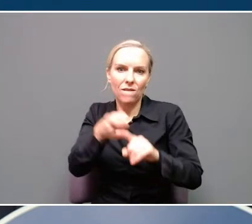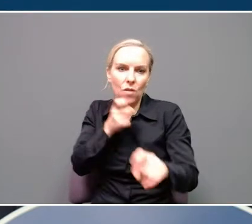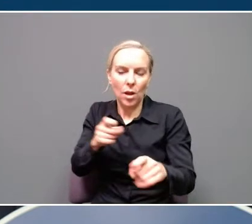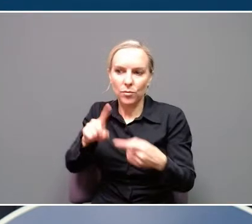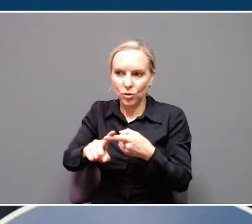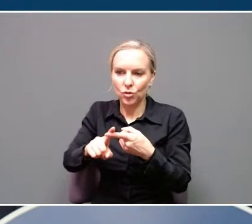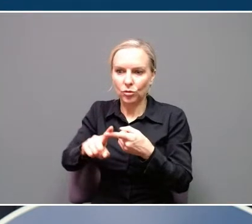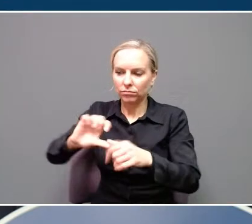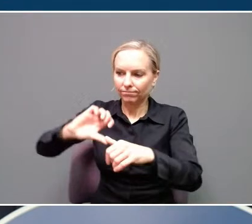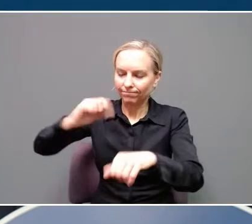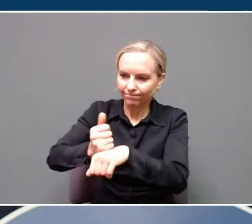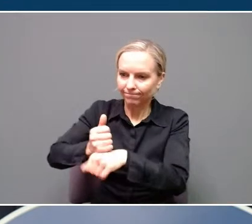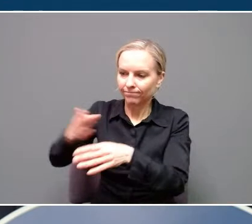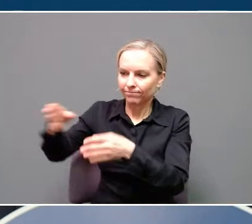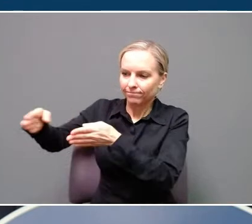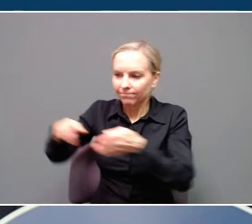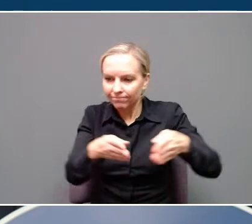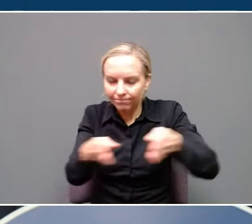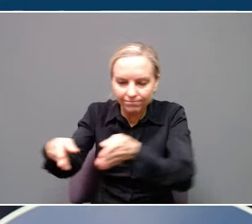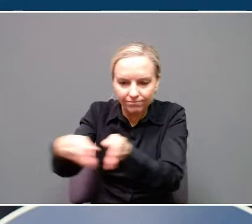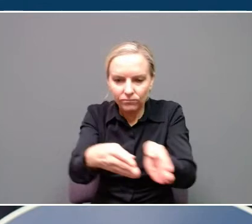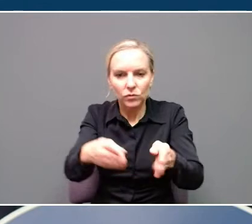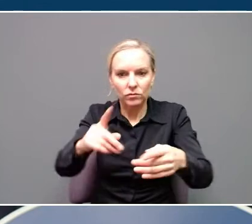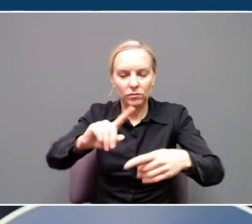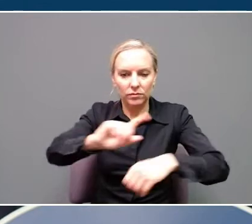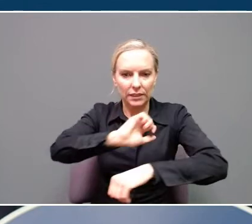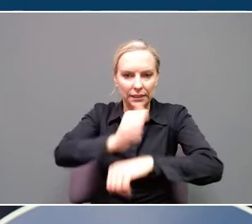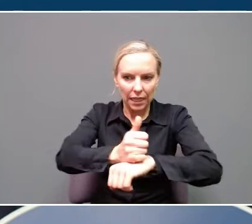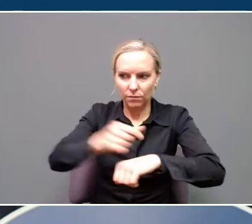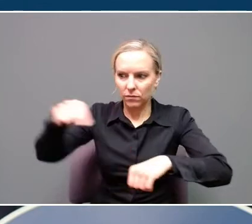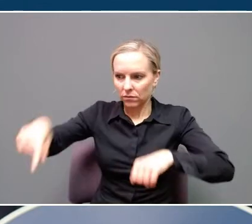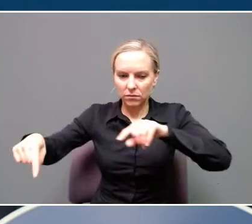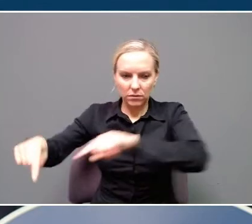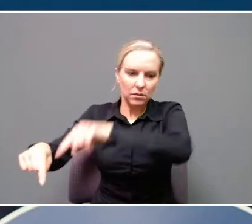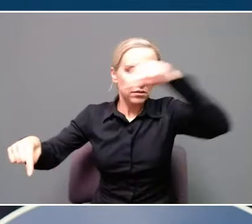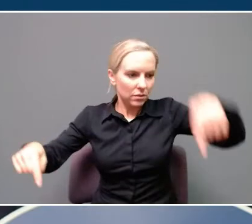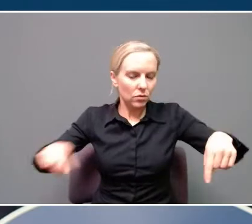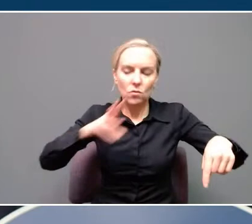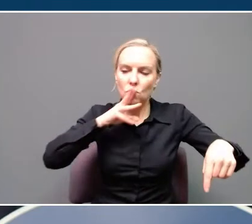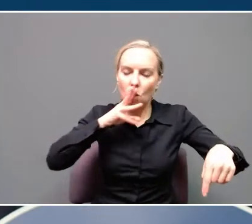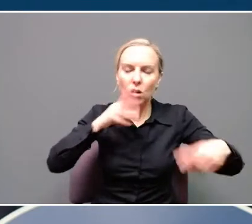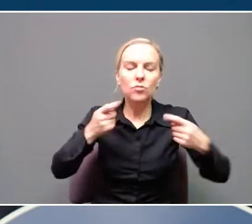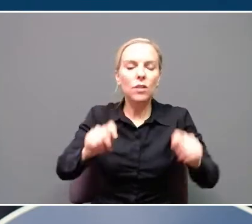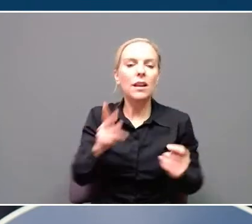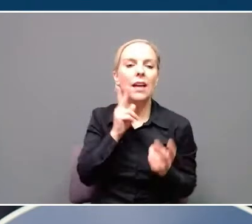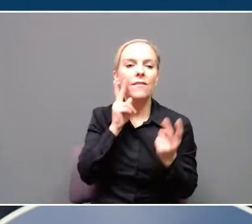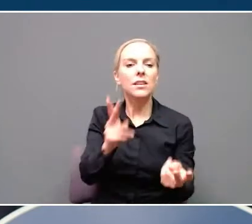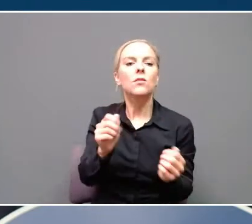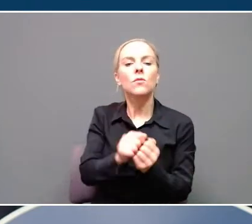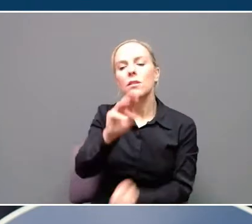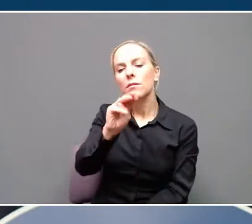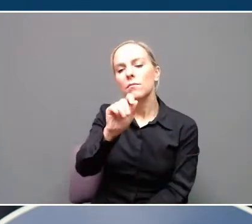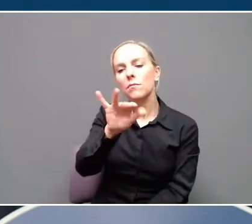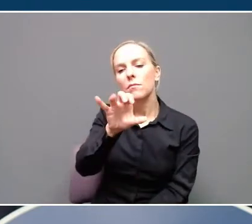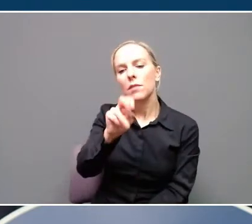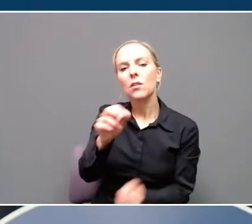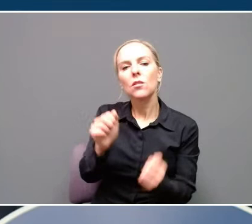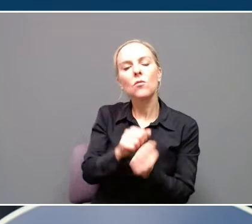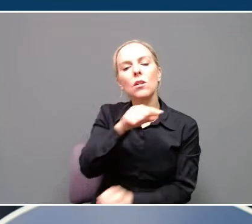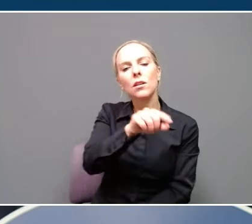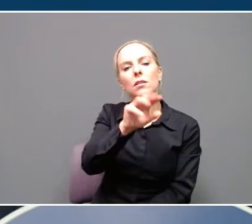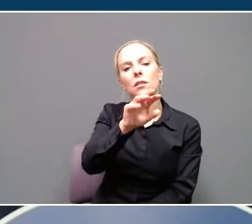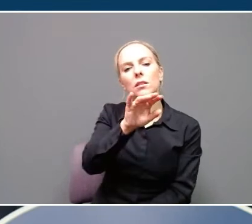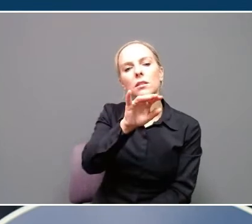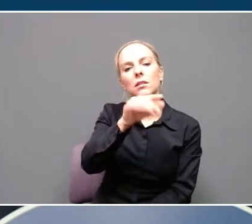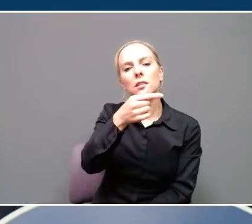Guard working very hard on that. Yesterday, I visited Marion to meet with Mayor Jared Byford and